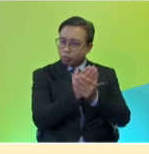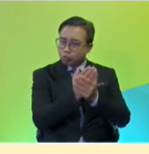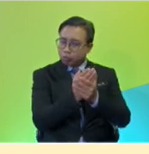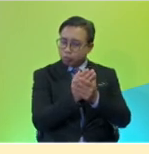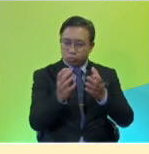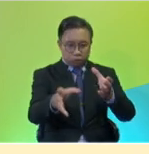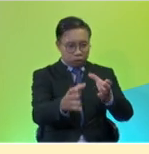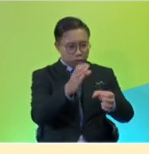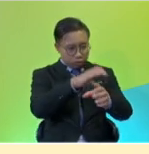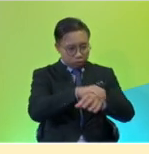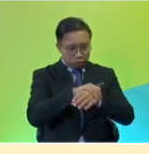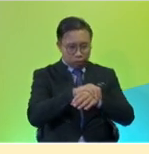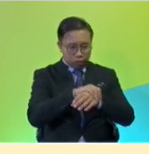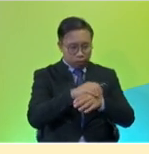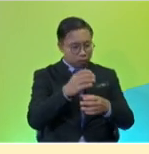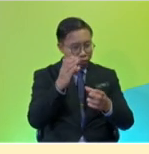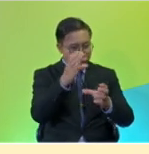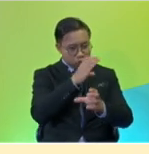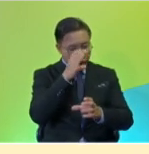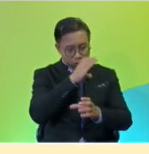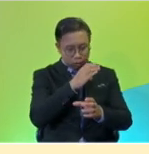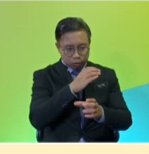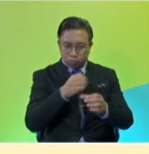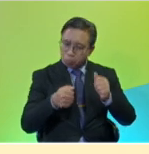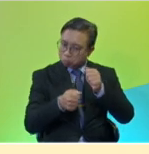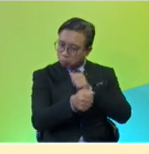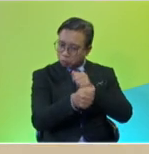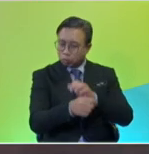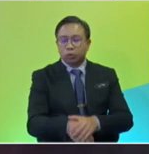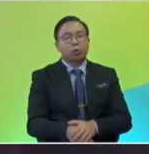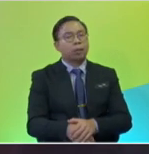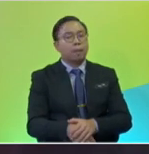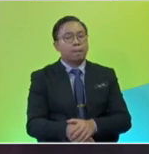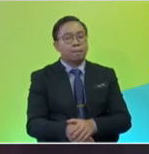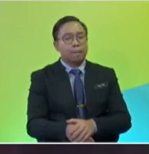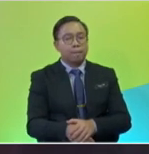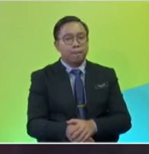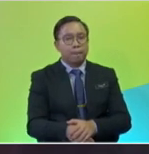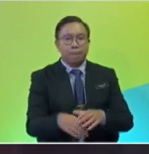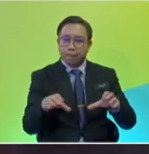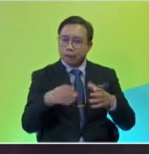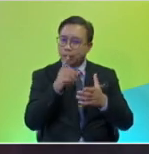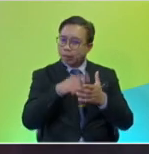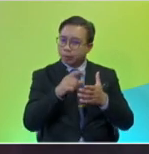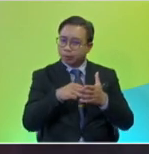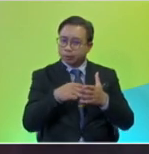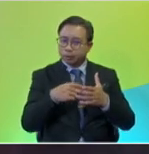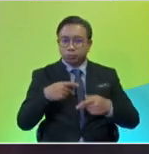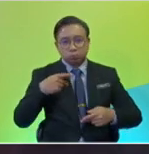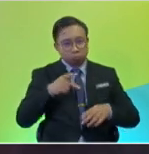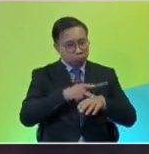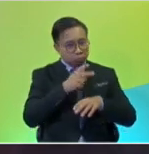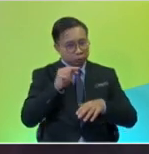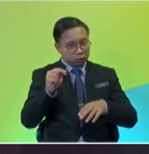Yes. Stop hunting. Please stop hunting. Mm-hmm. Yeah. Stop making clothes using the